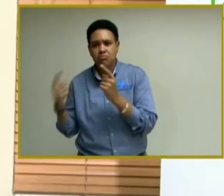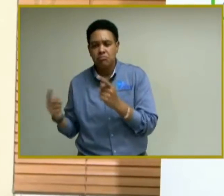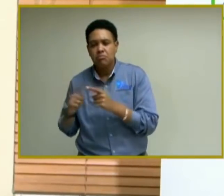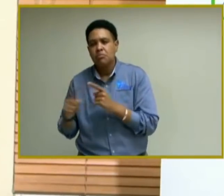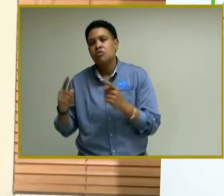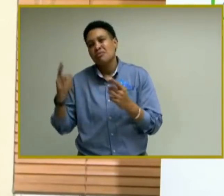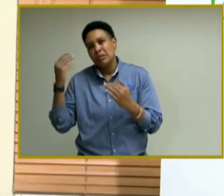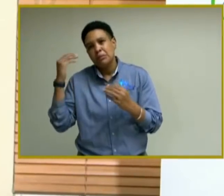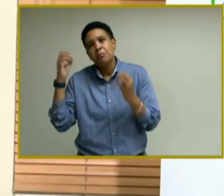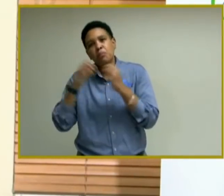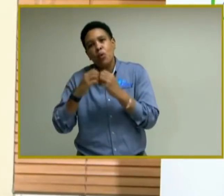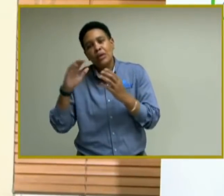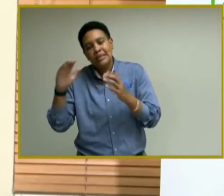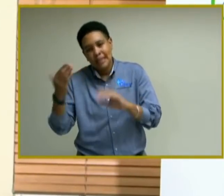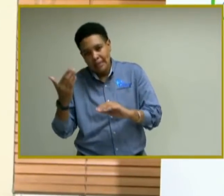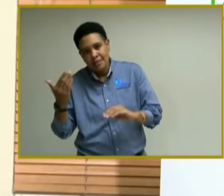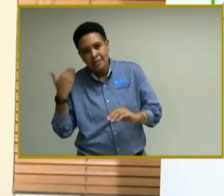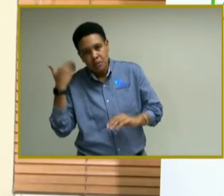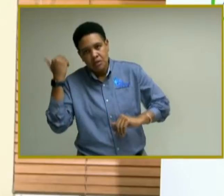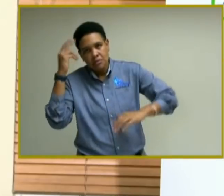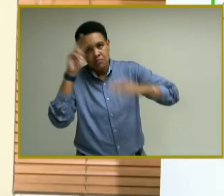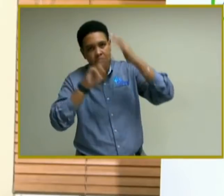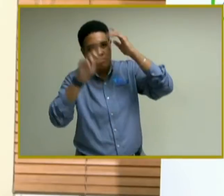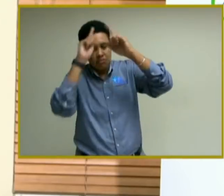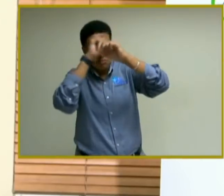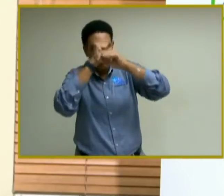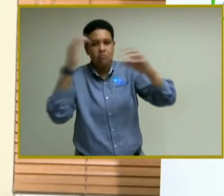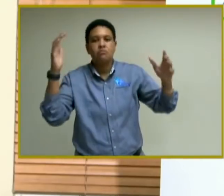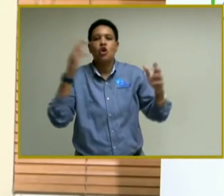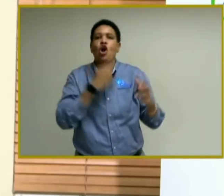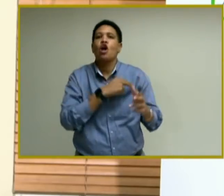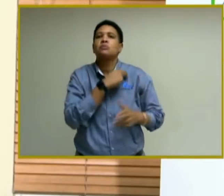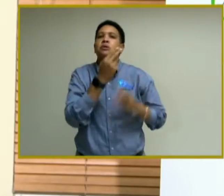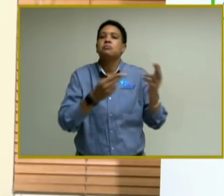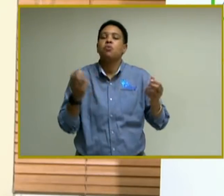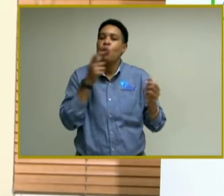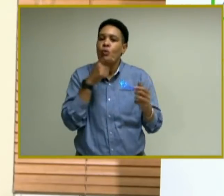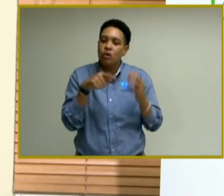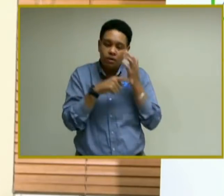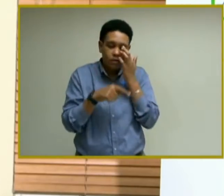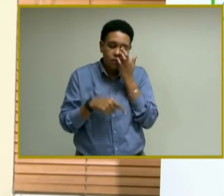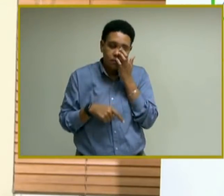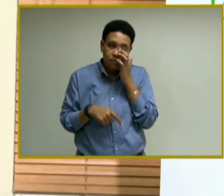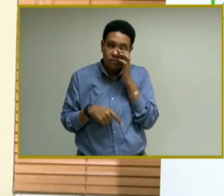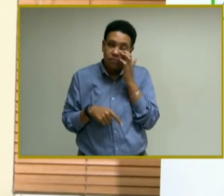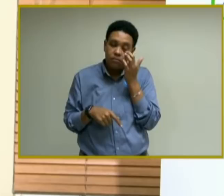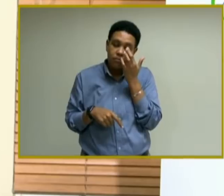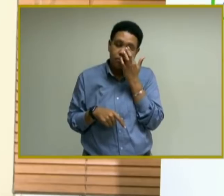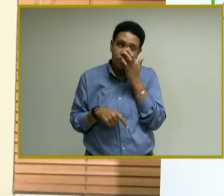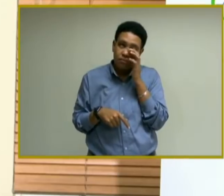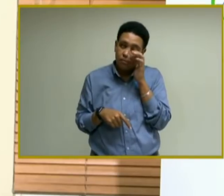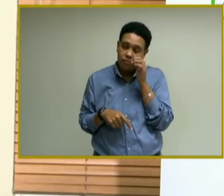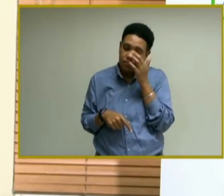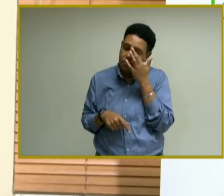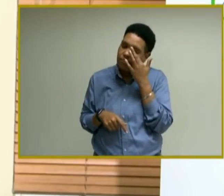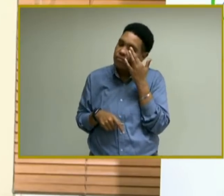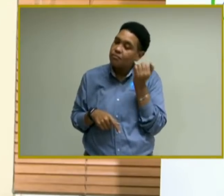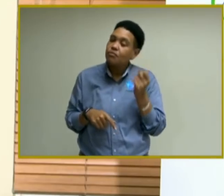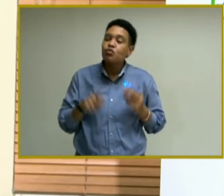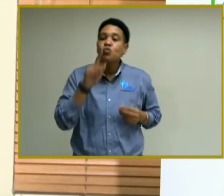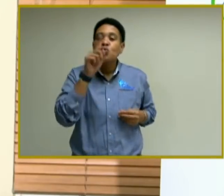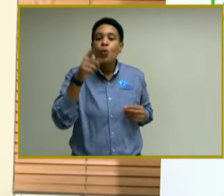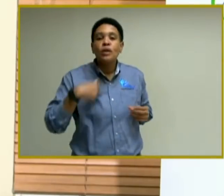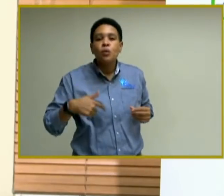unfortunately, deaths, or the likelihood of deaths and hospitalizations. The truth is, we've traveled a course